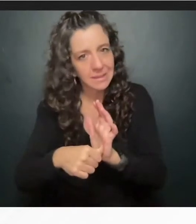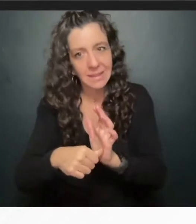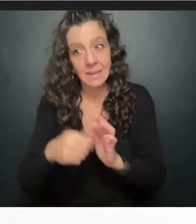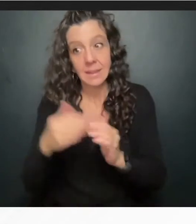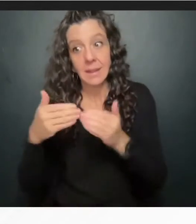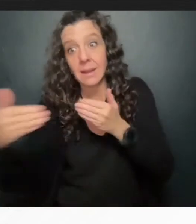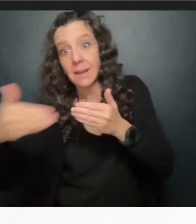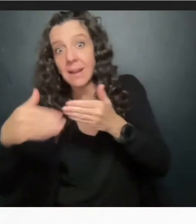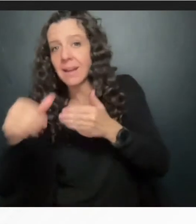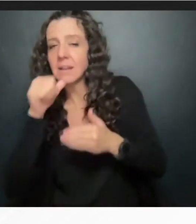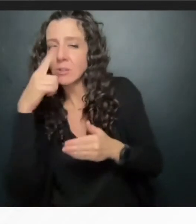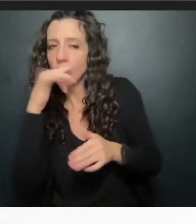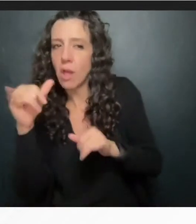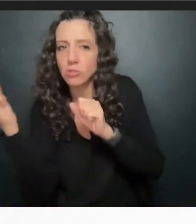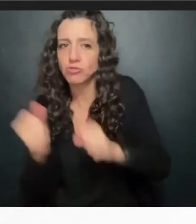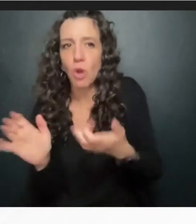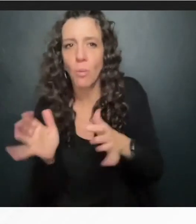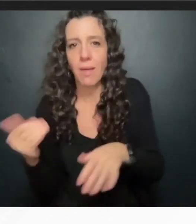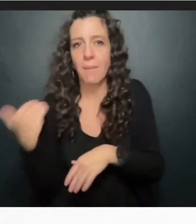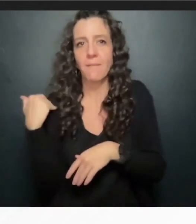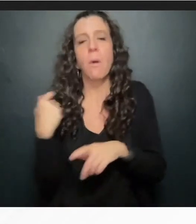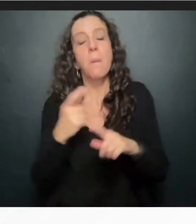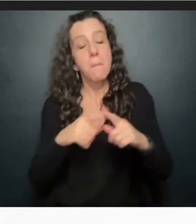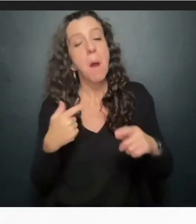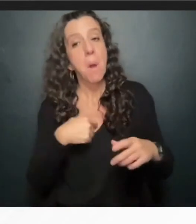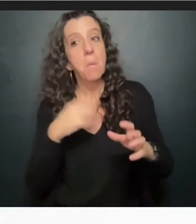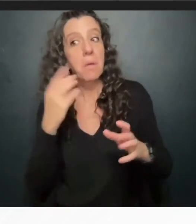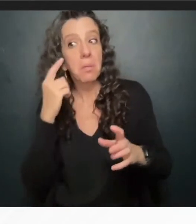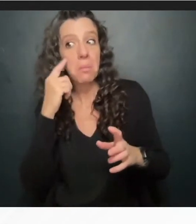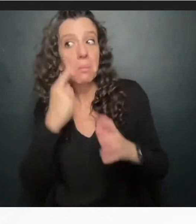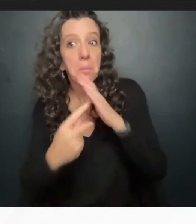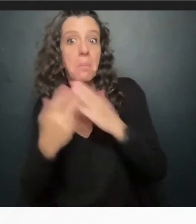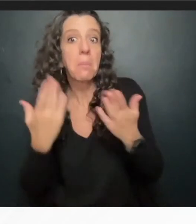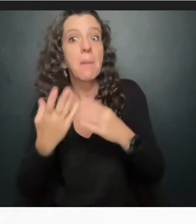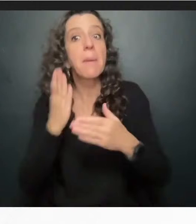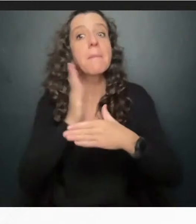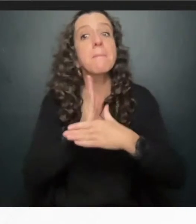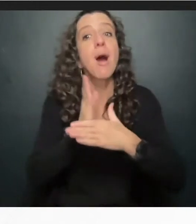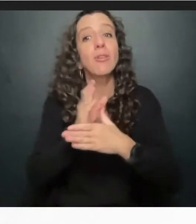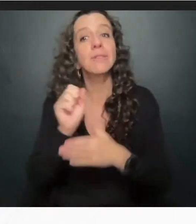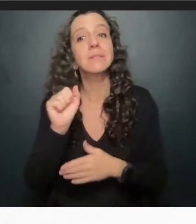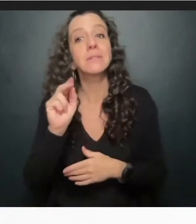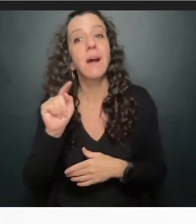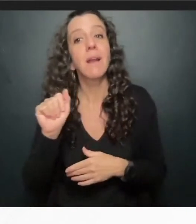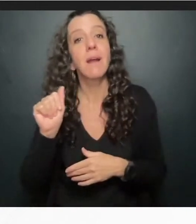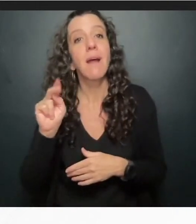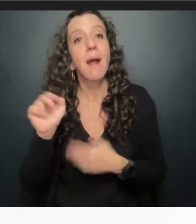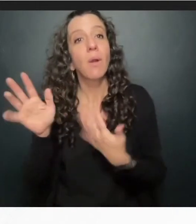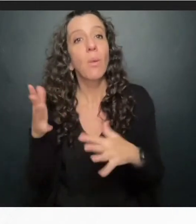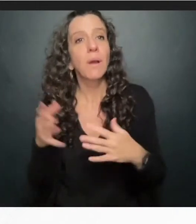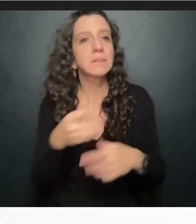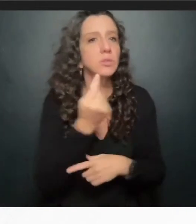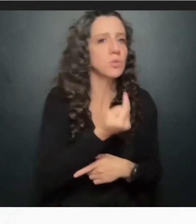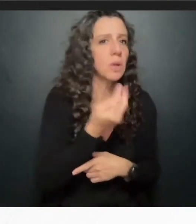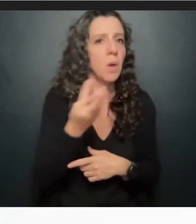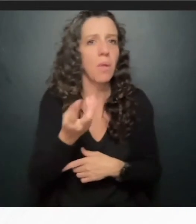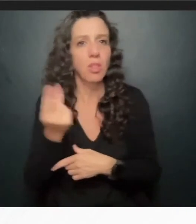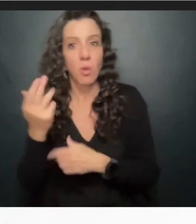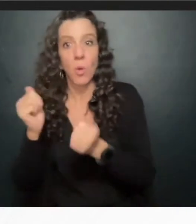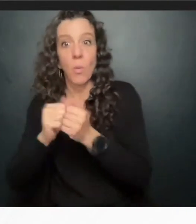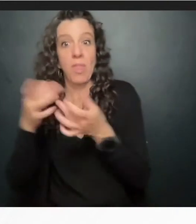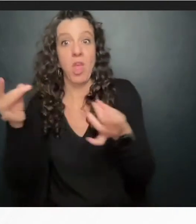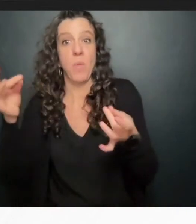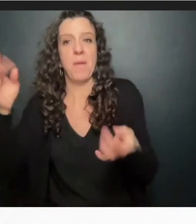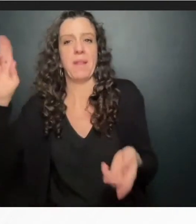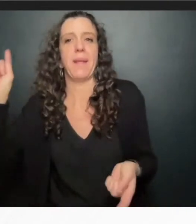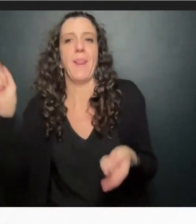still we're looking for the potential for probably moderate Santa Ana winds Tuesday, Wednesday, Thursday of next week with low humidities, and so there will be